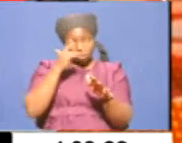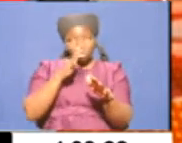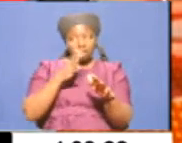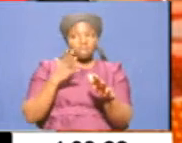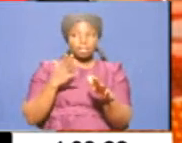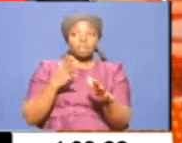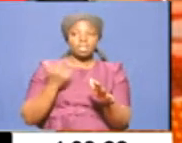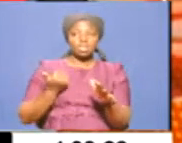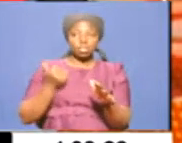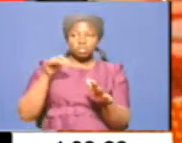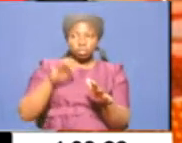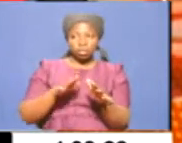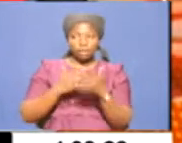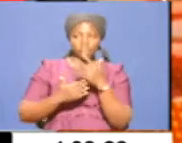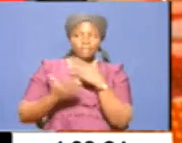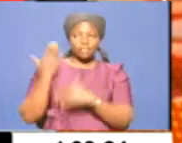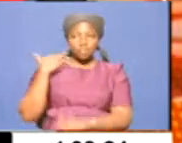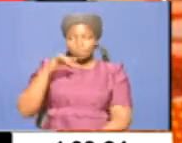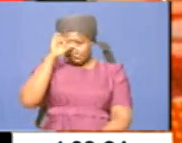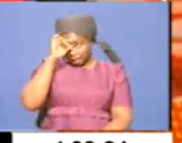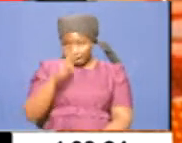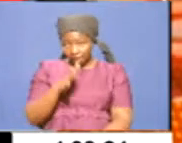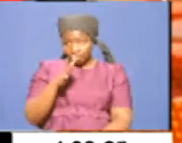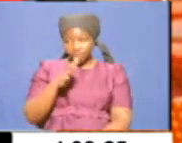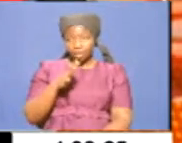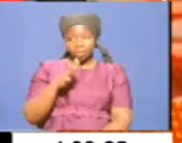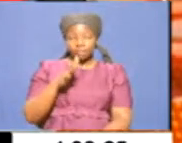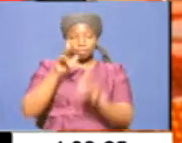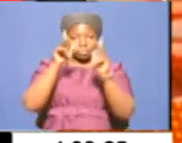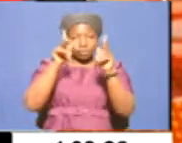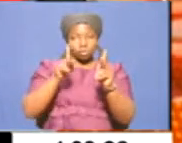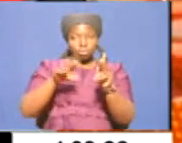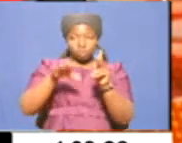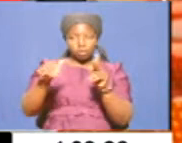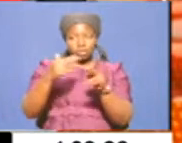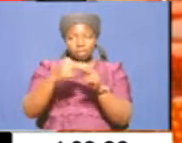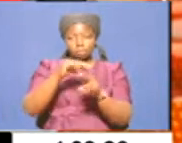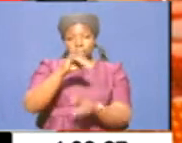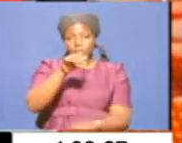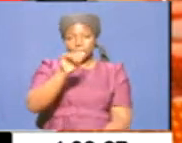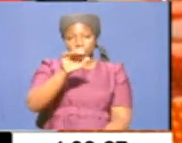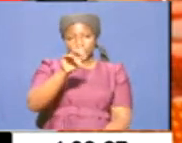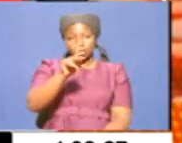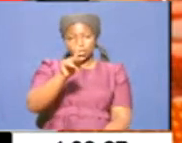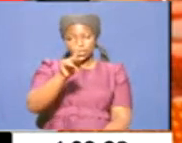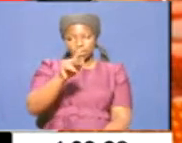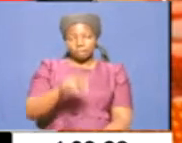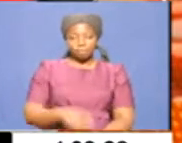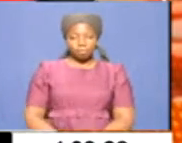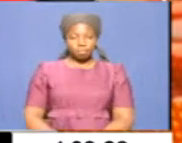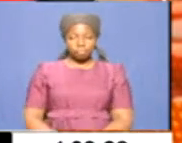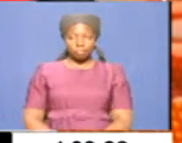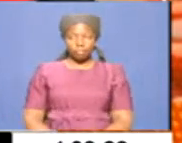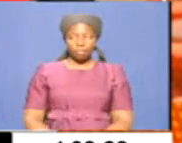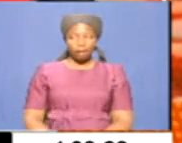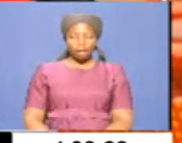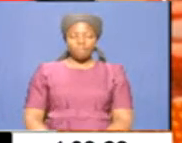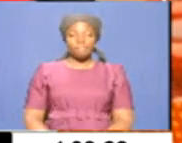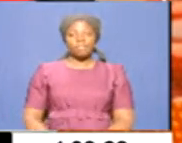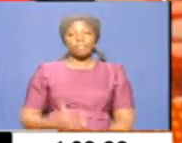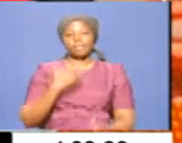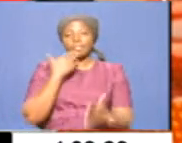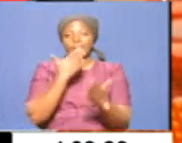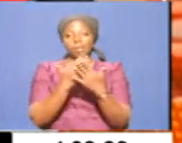to the daughter of the former governor of Kisumu County, Jaka Ranguma. Back to you, Betty. Thank you very much, Simon Achola, there